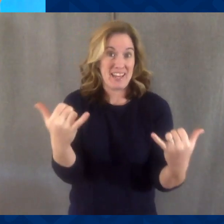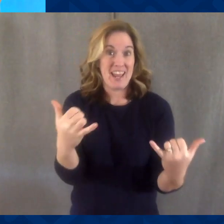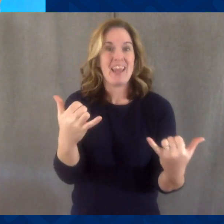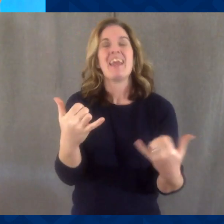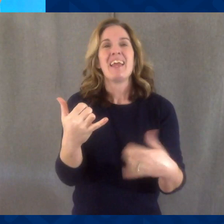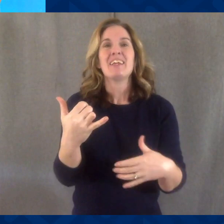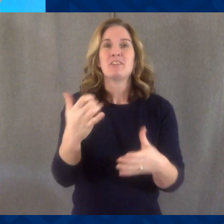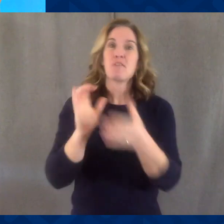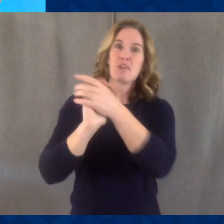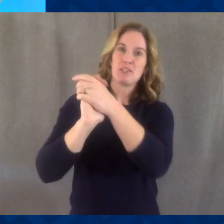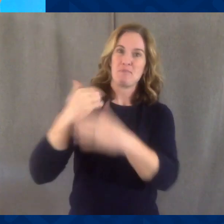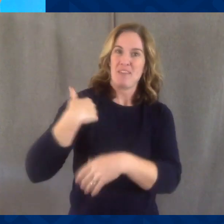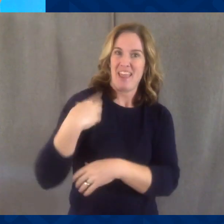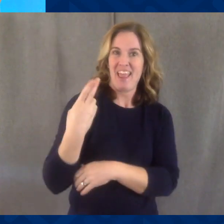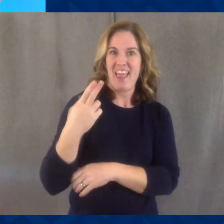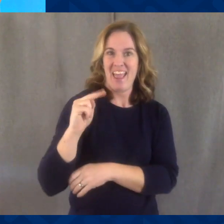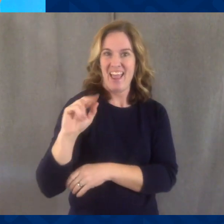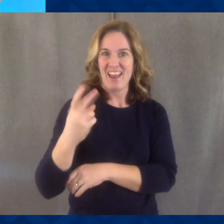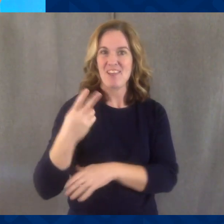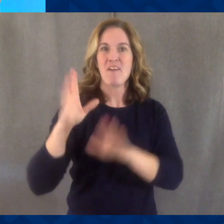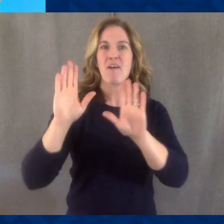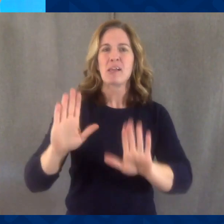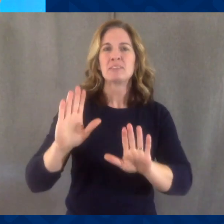to me and Hannah. It's awesome. But...